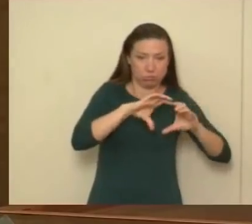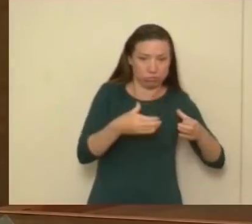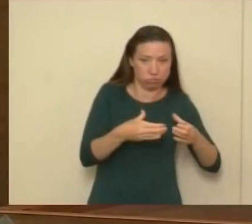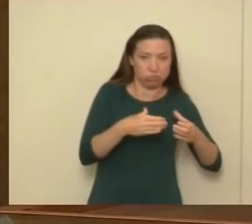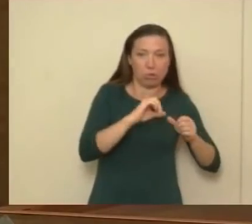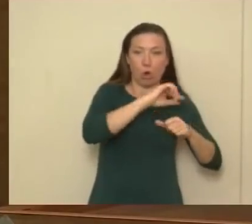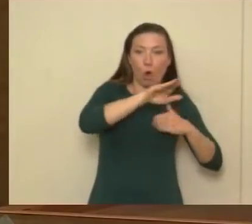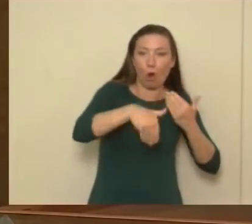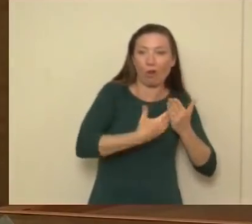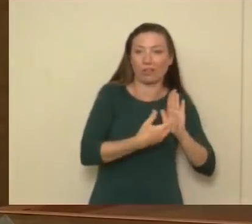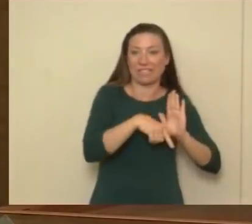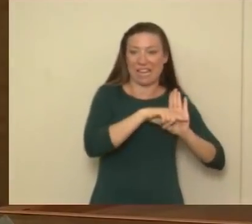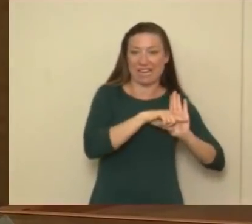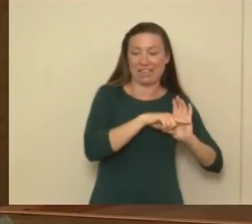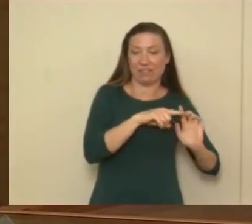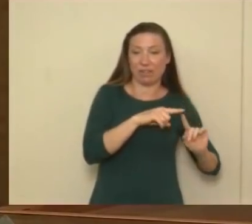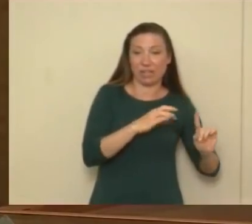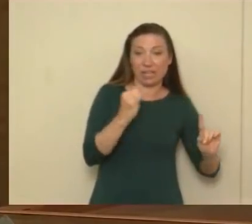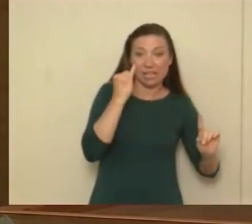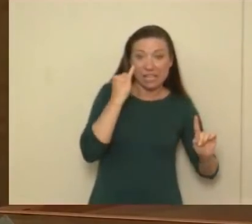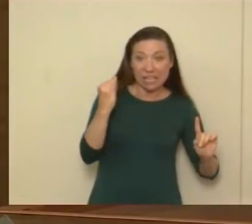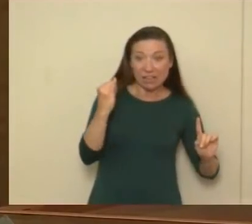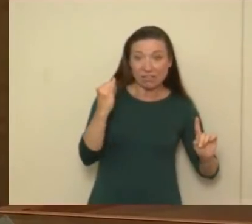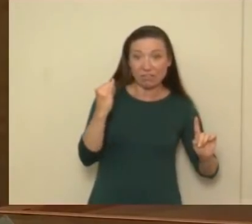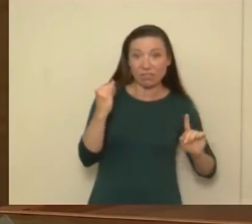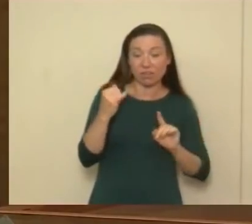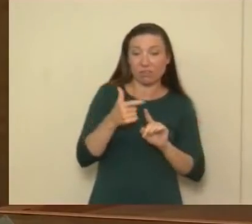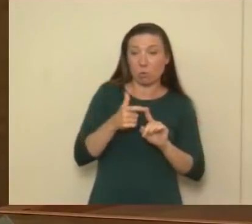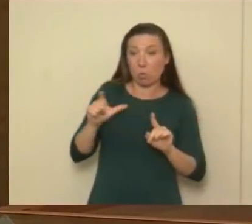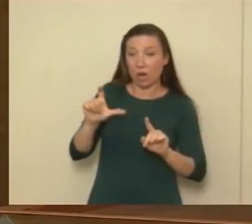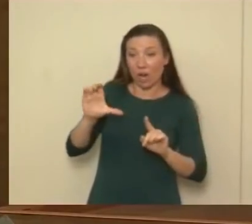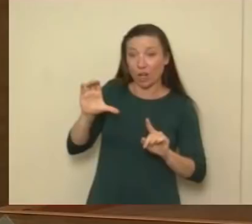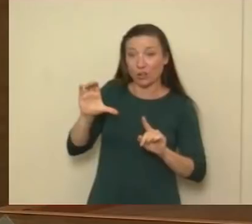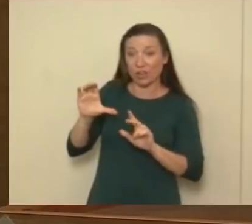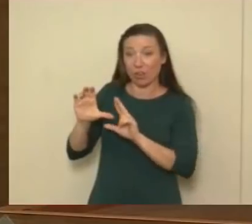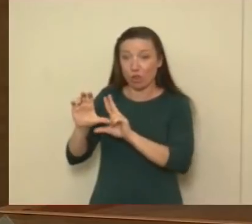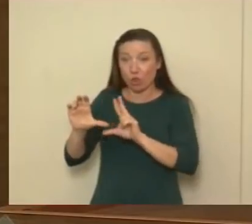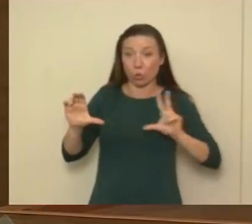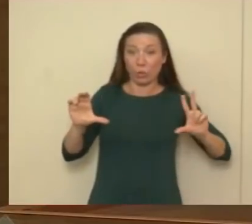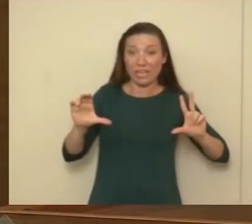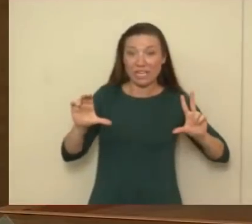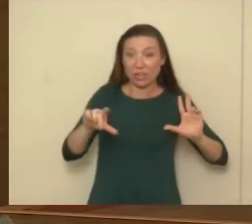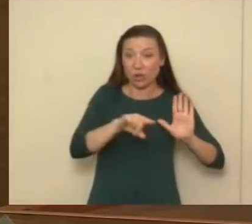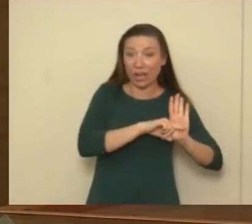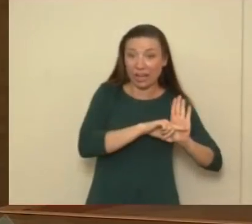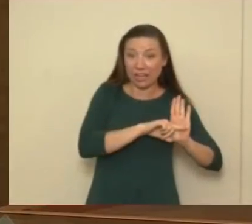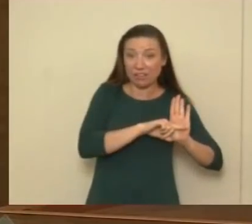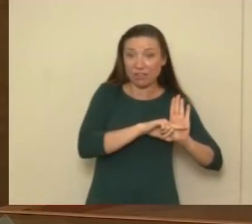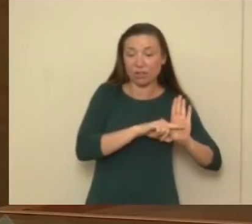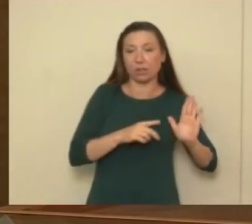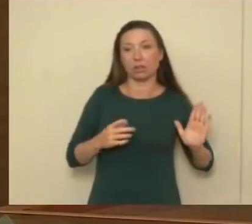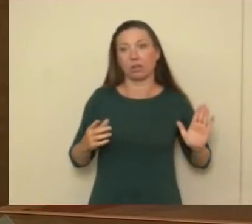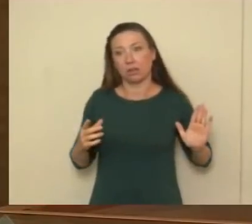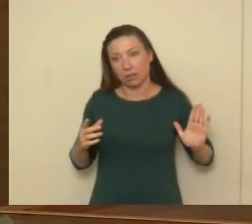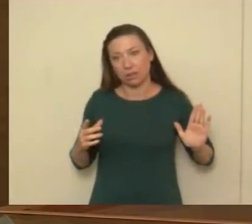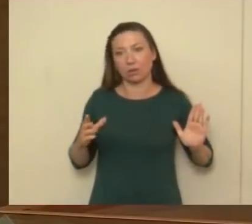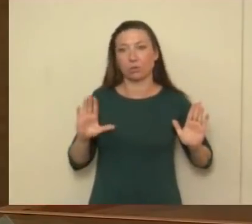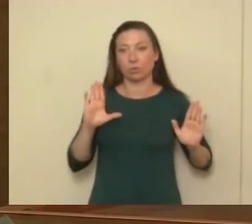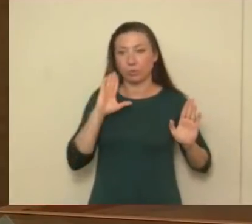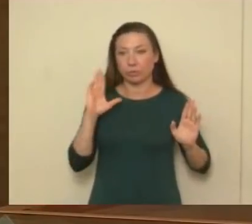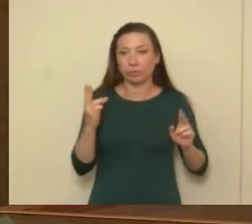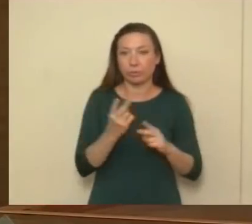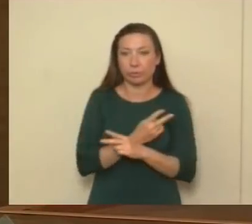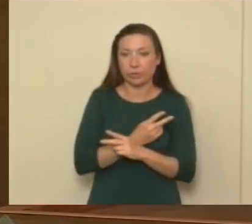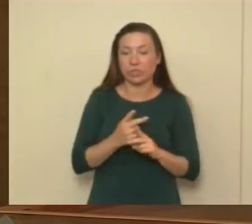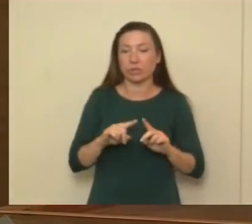can imagine that you could, 7 of those series of 10 samples might be negative, and that